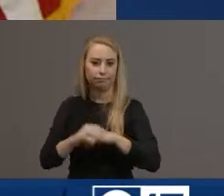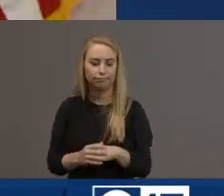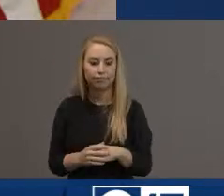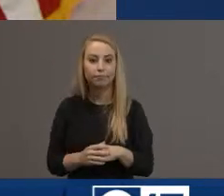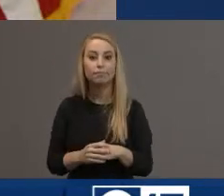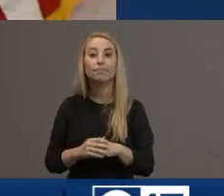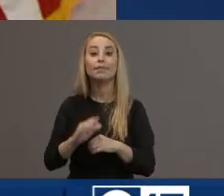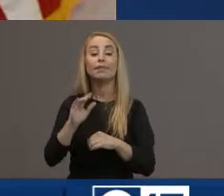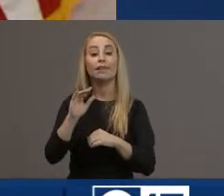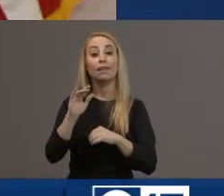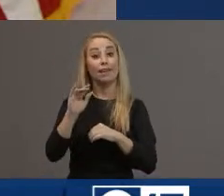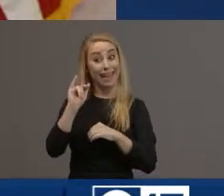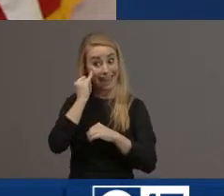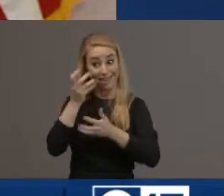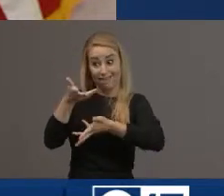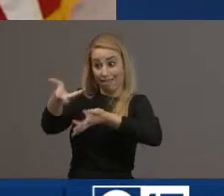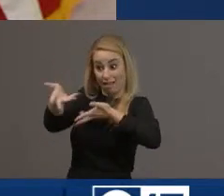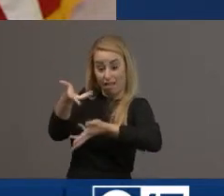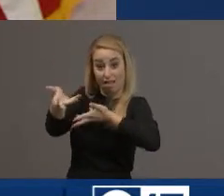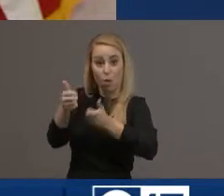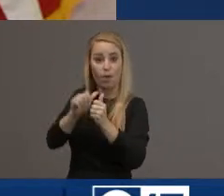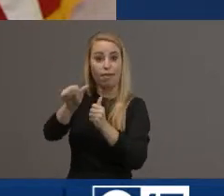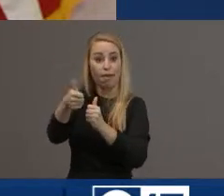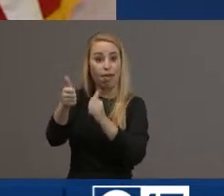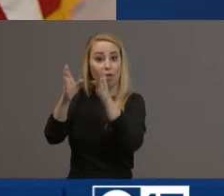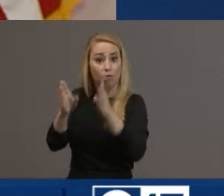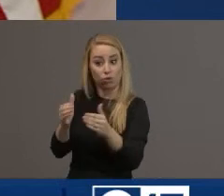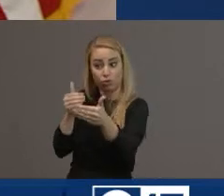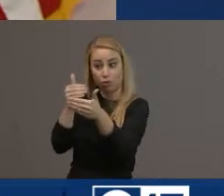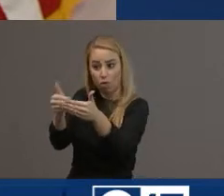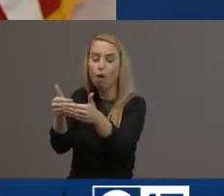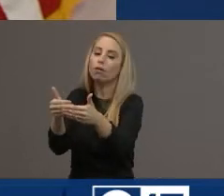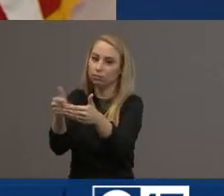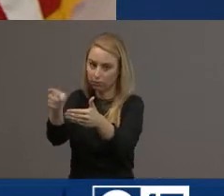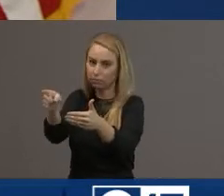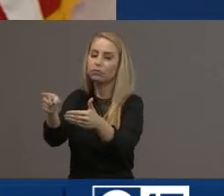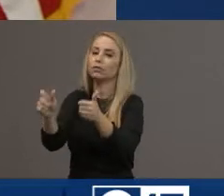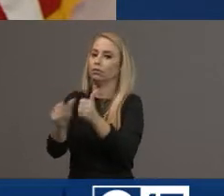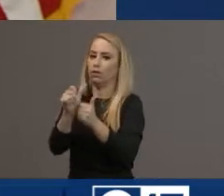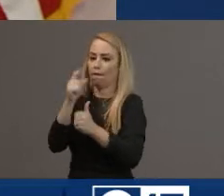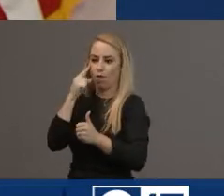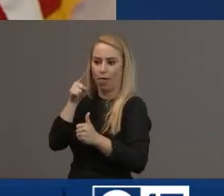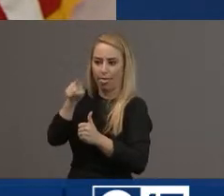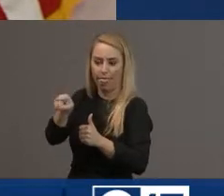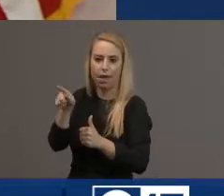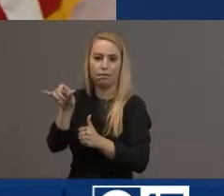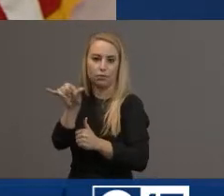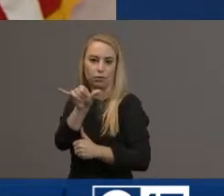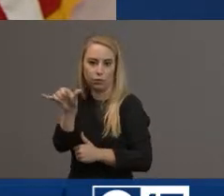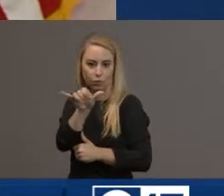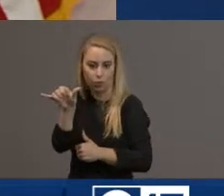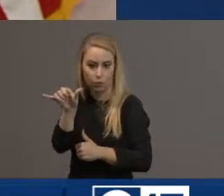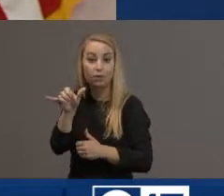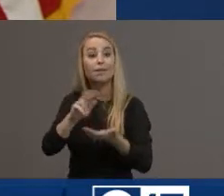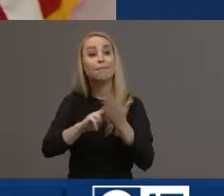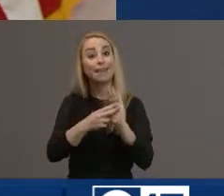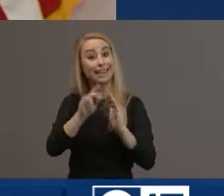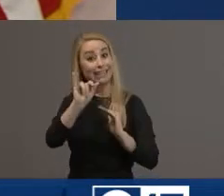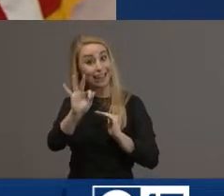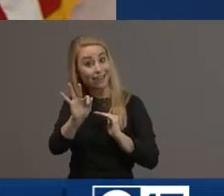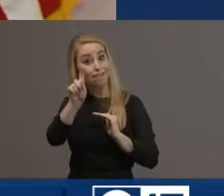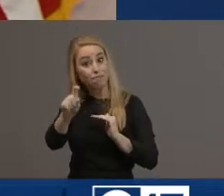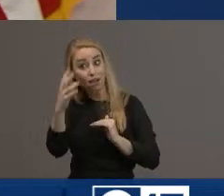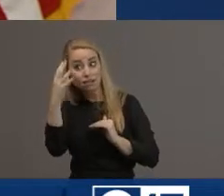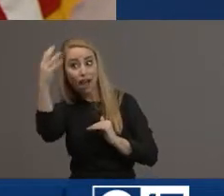people increases their risk as well. And so you just want to make sure that you are, if you have to leave, that you are taking these